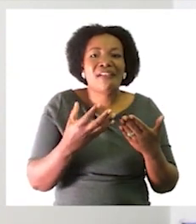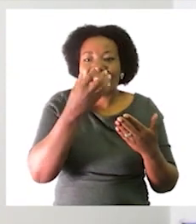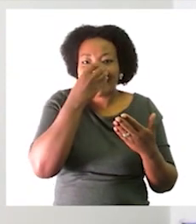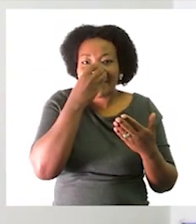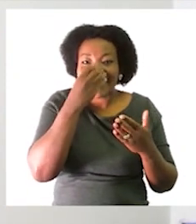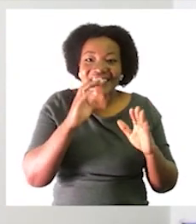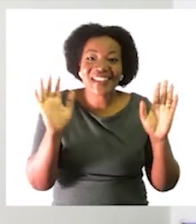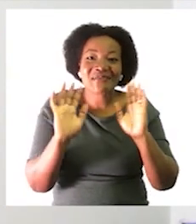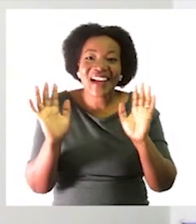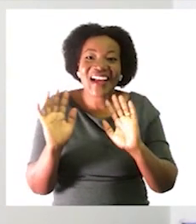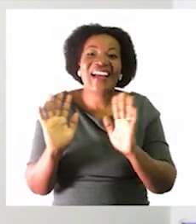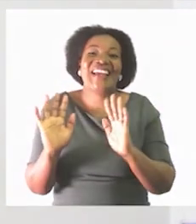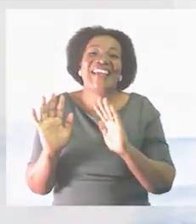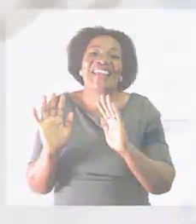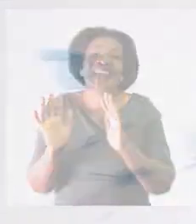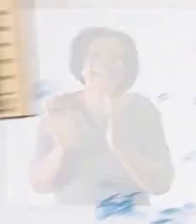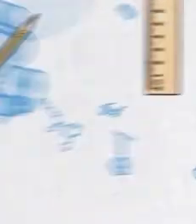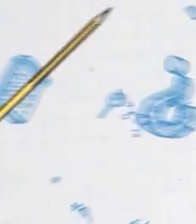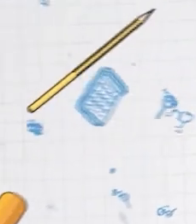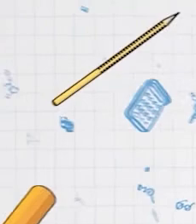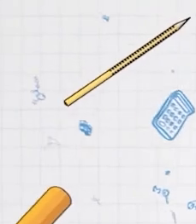goodbye. Bye.